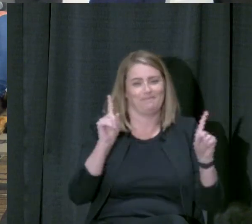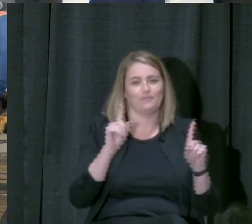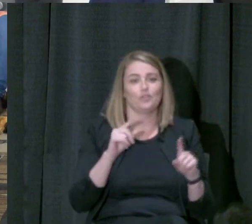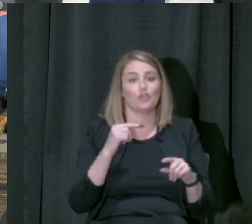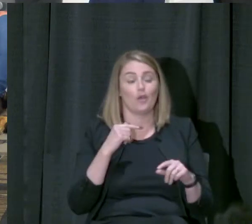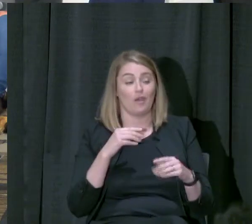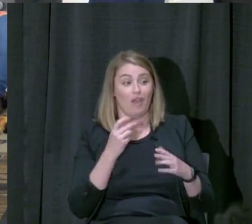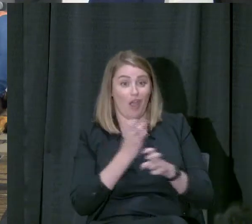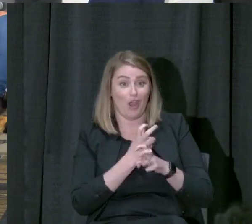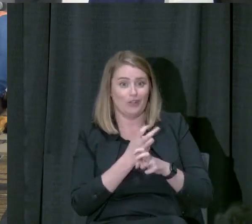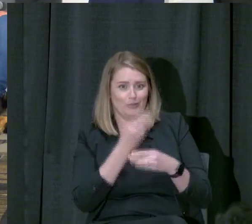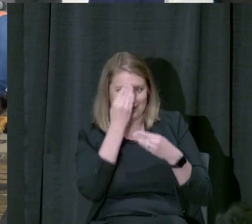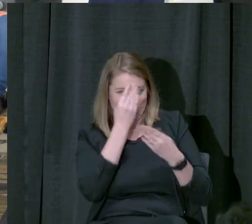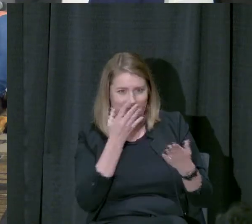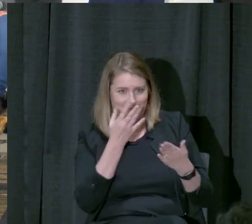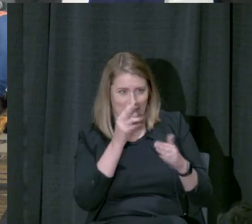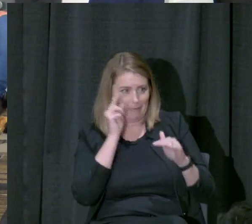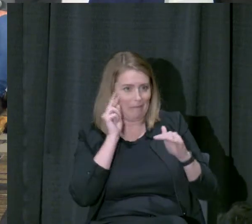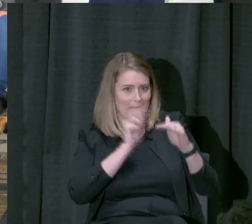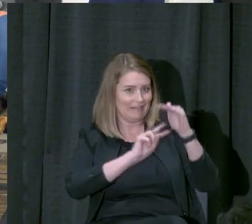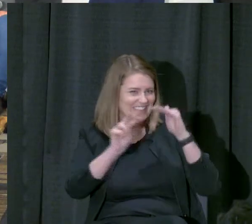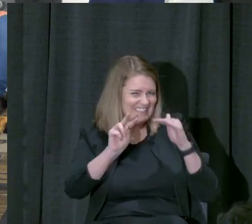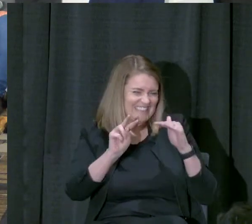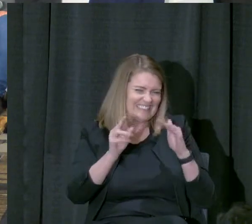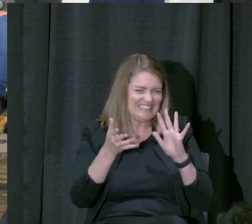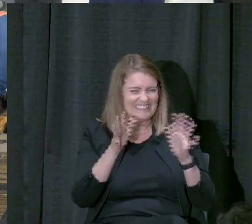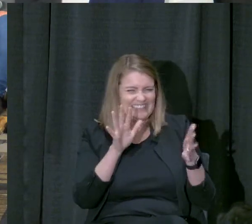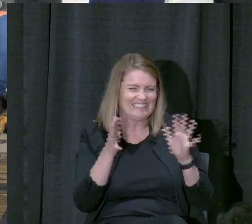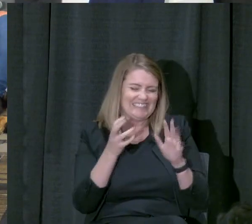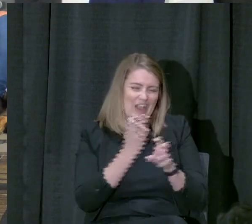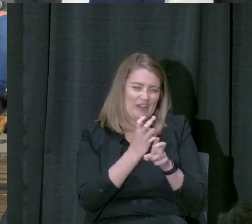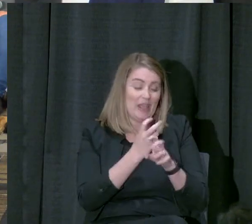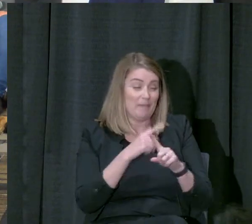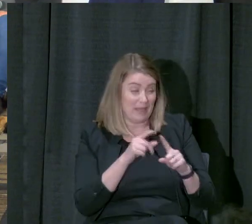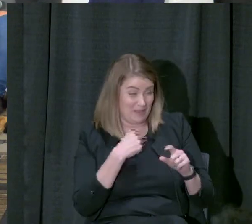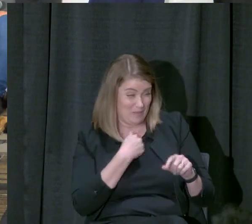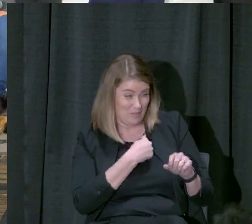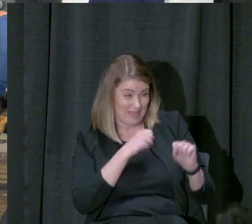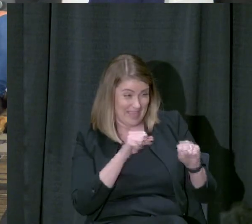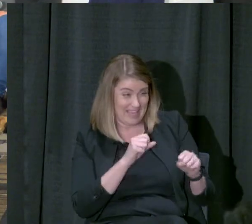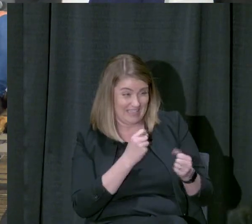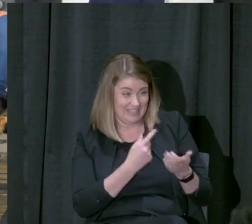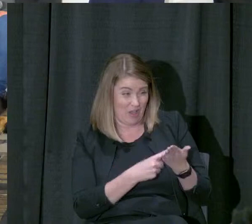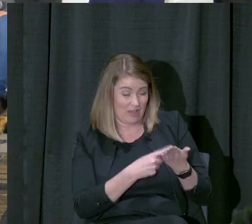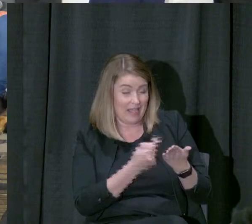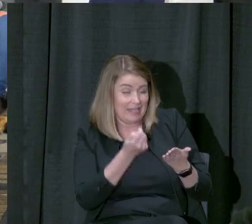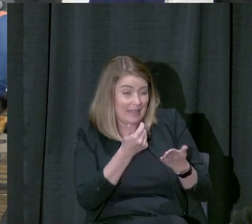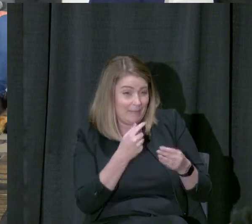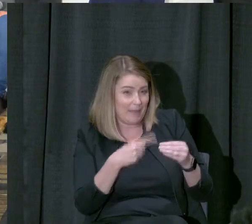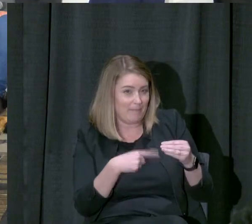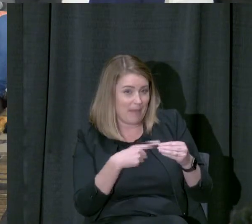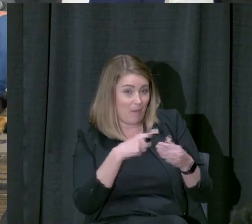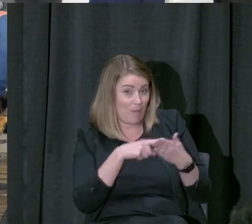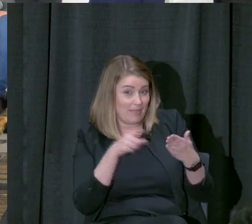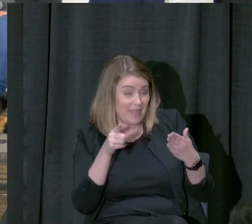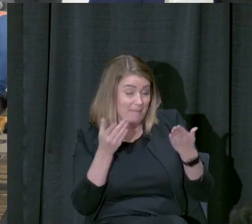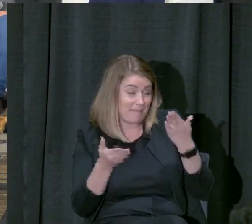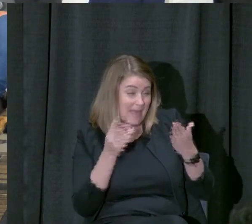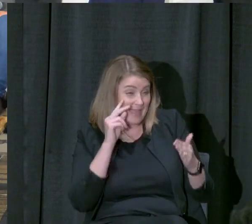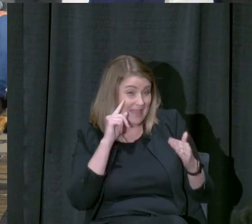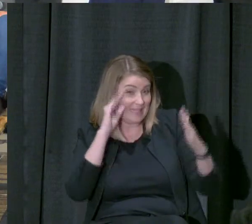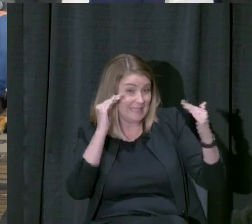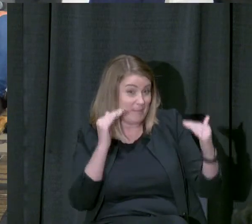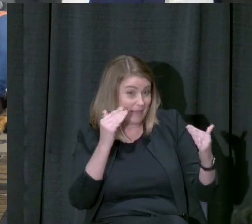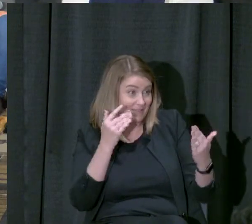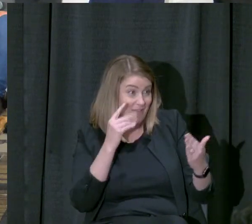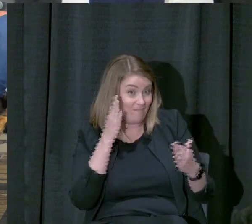be coming up, but I wonder if we can sort of talk a little bit about what people might expect from the